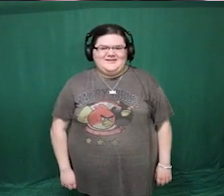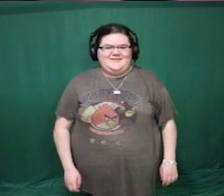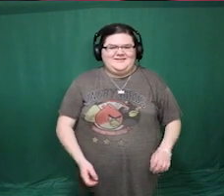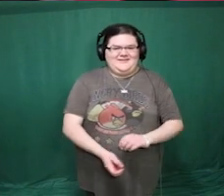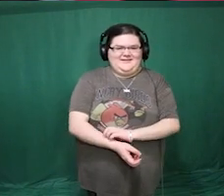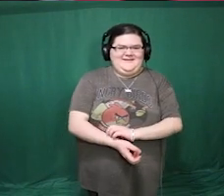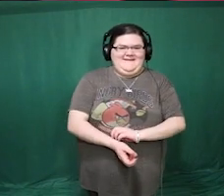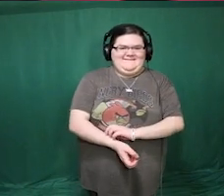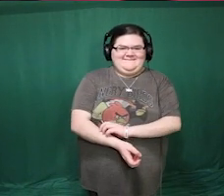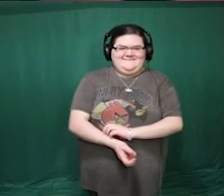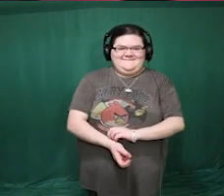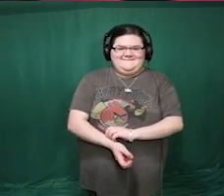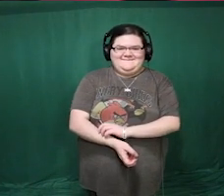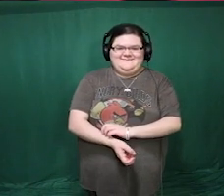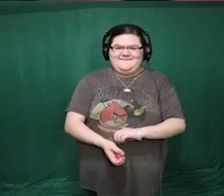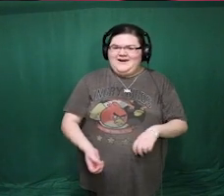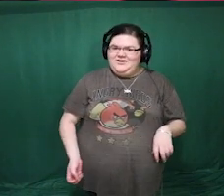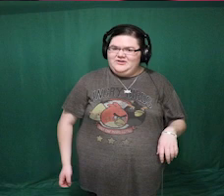bro.